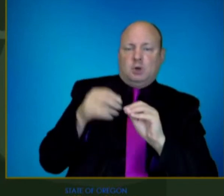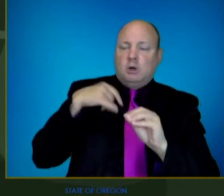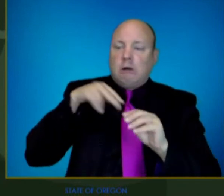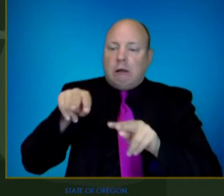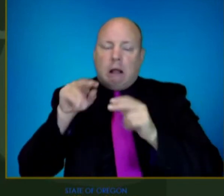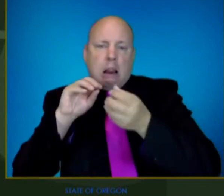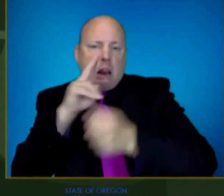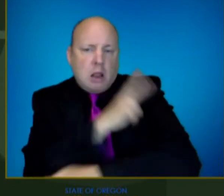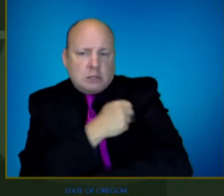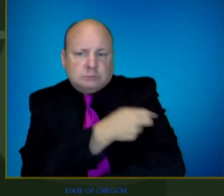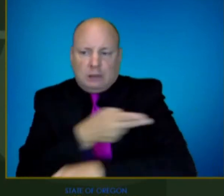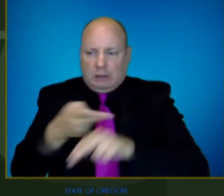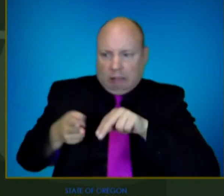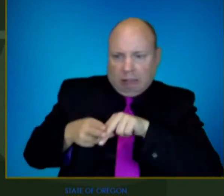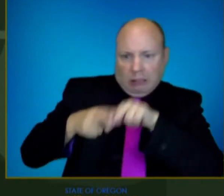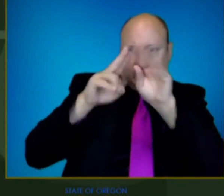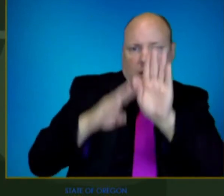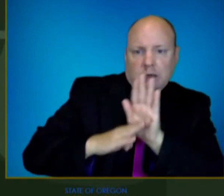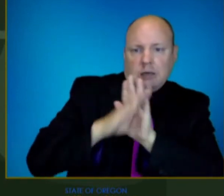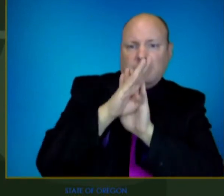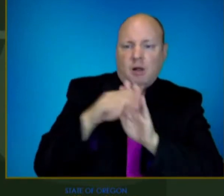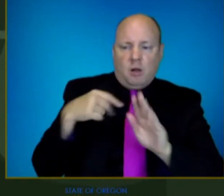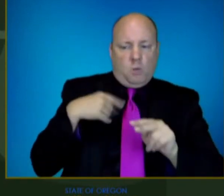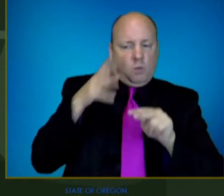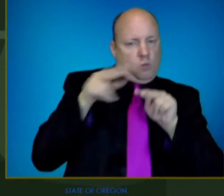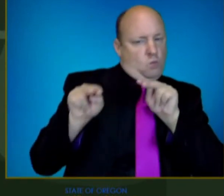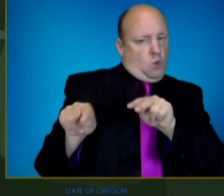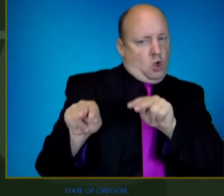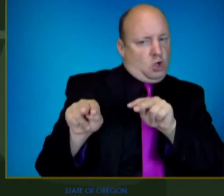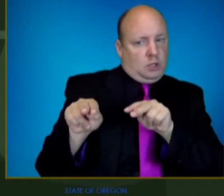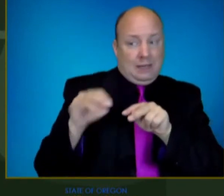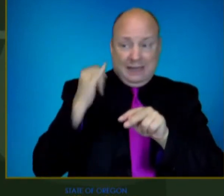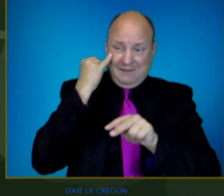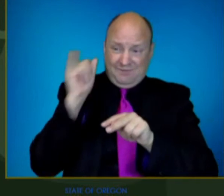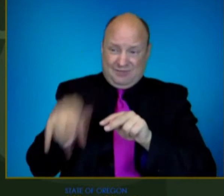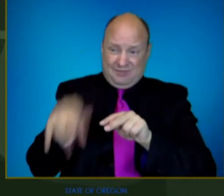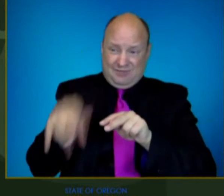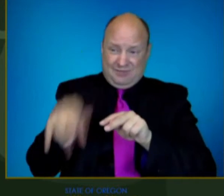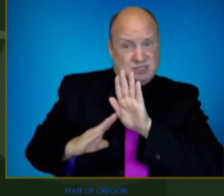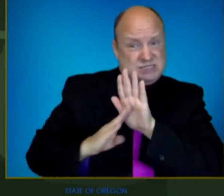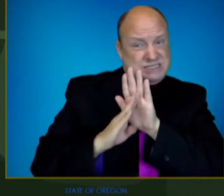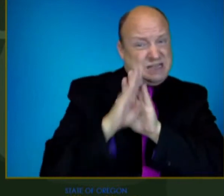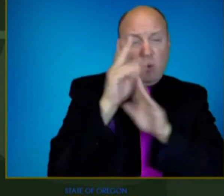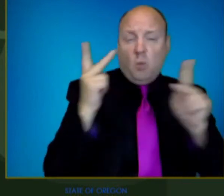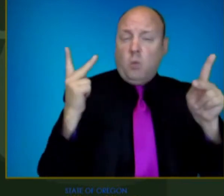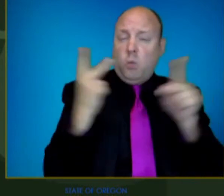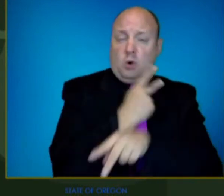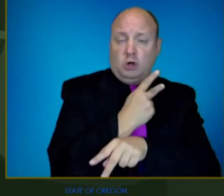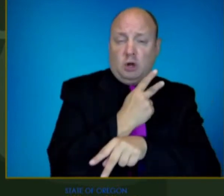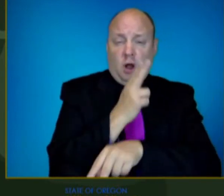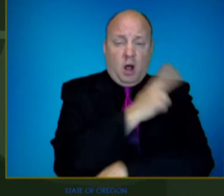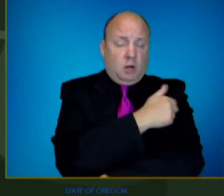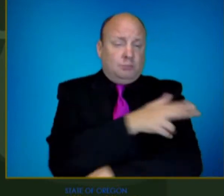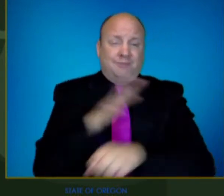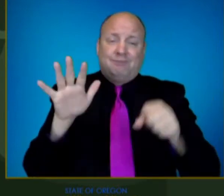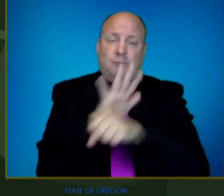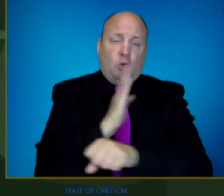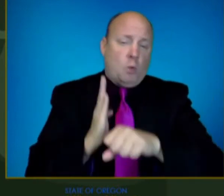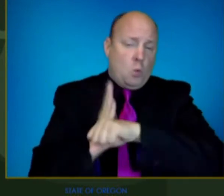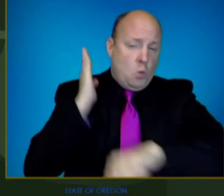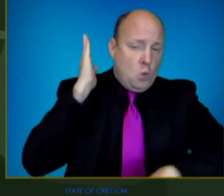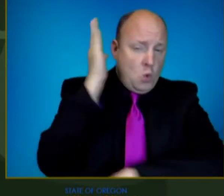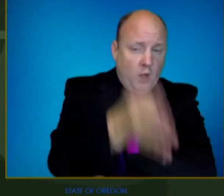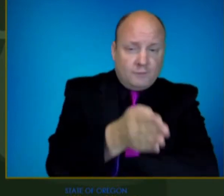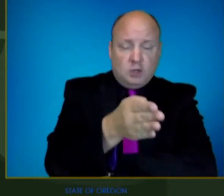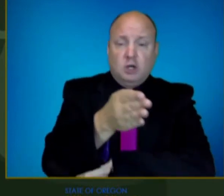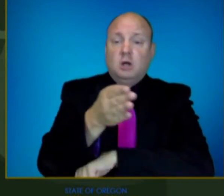past the extreme lack of space in hospitals that we're facing in the coming weeks and